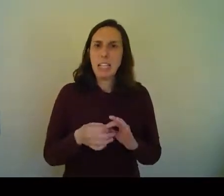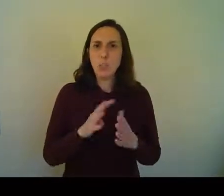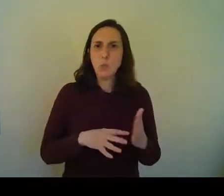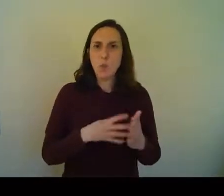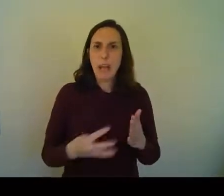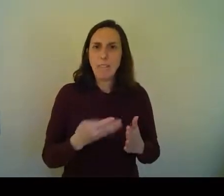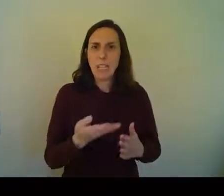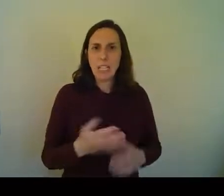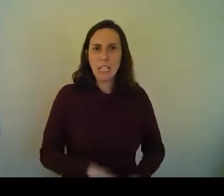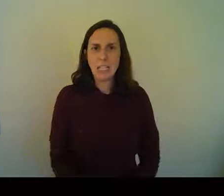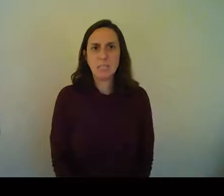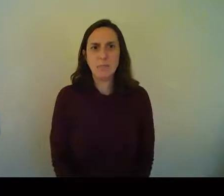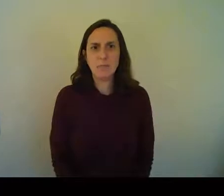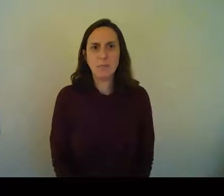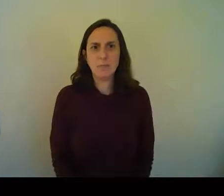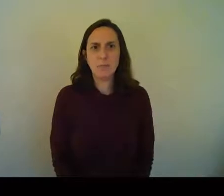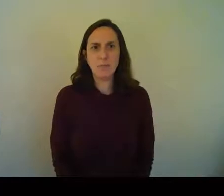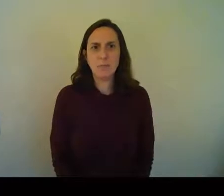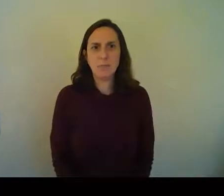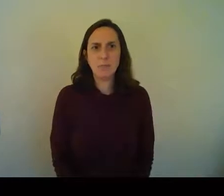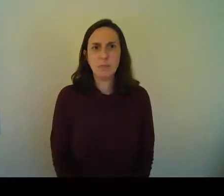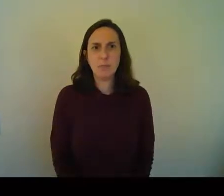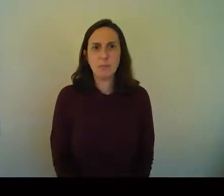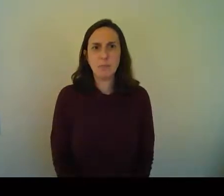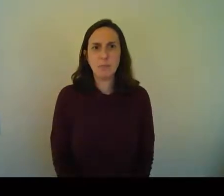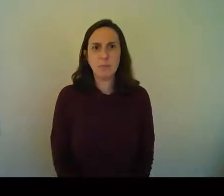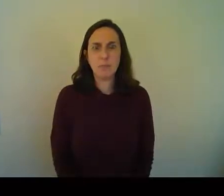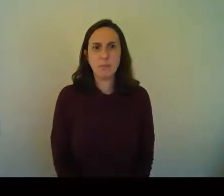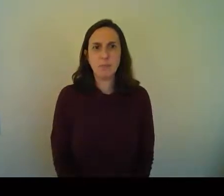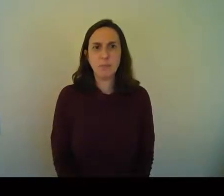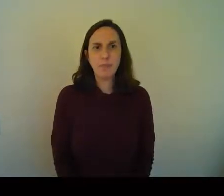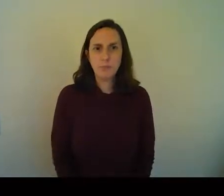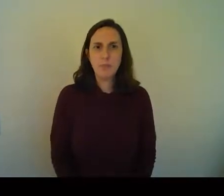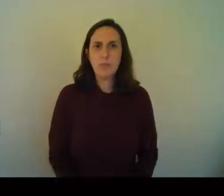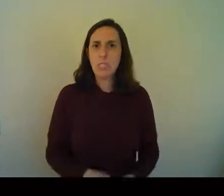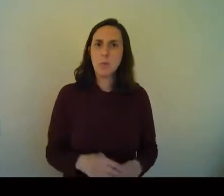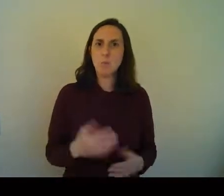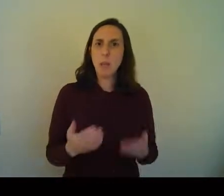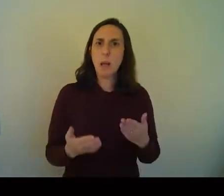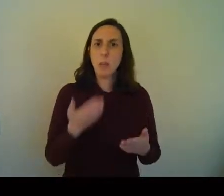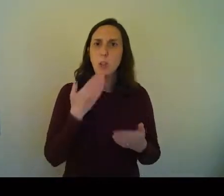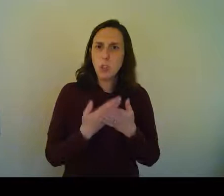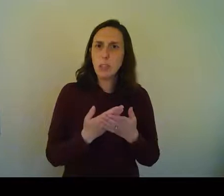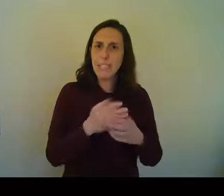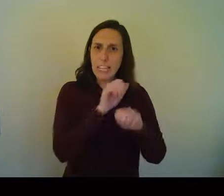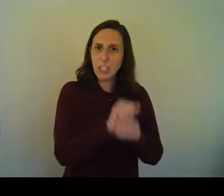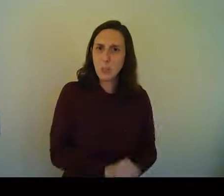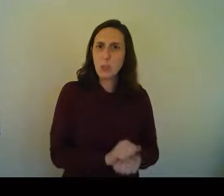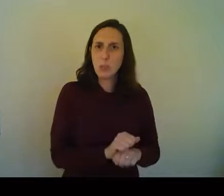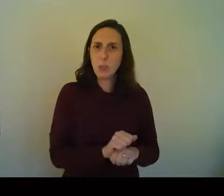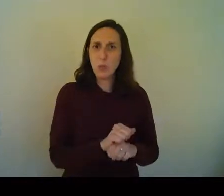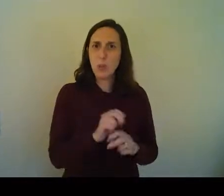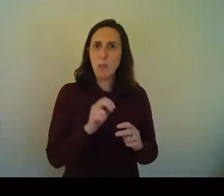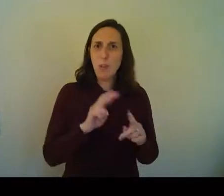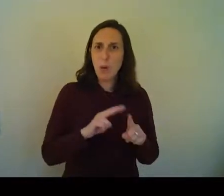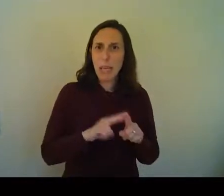domain format there, which is okay. It's probably good to get used to the vocabulary of the different ways of doing